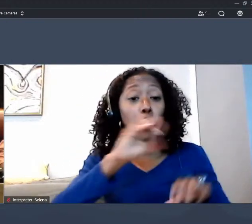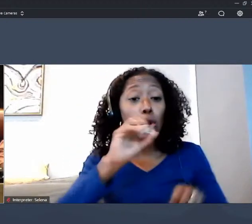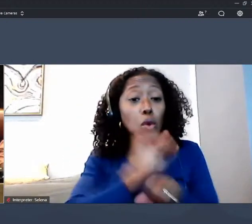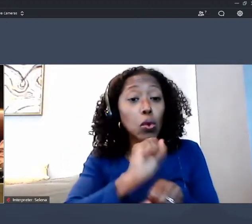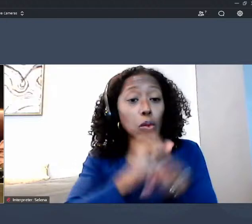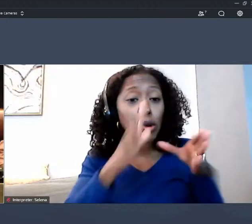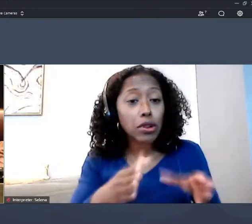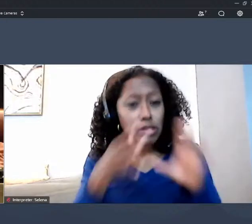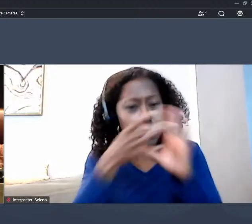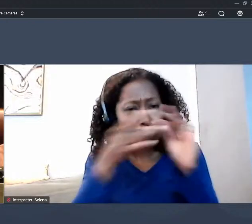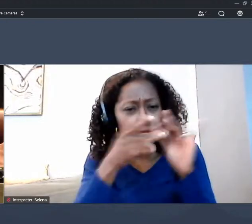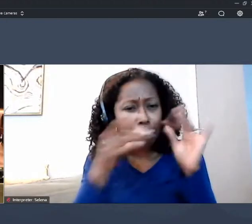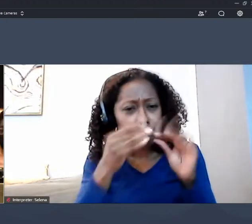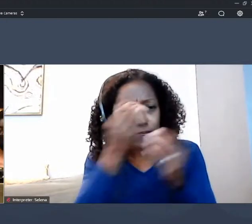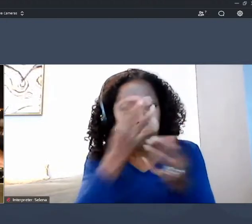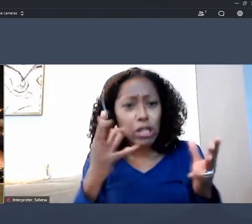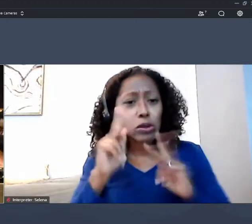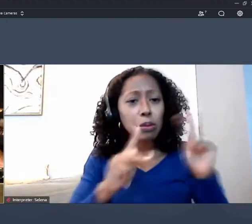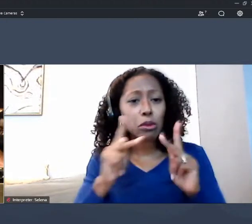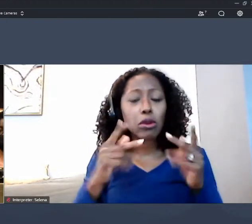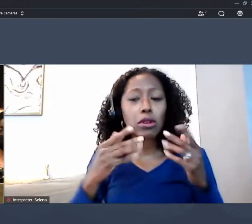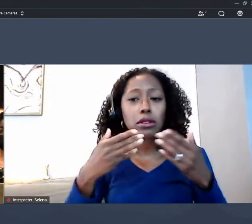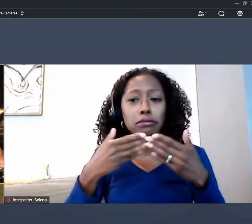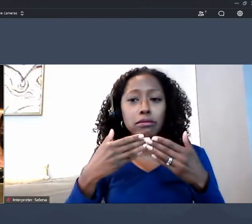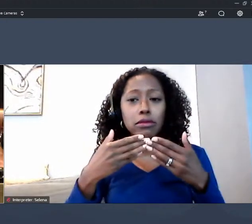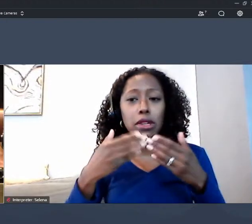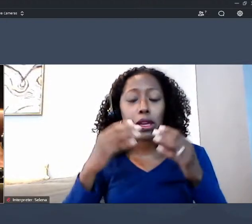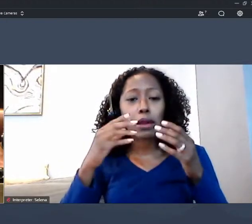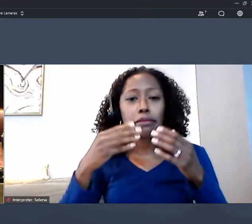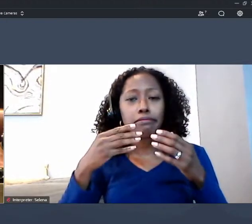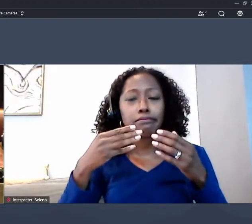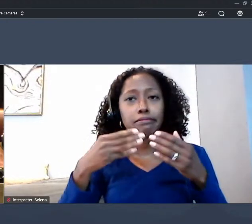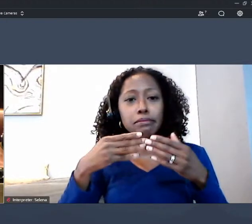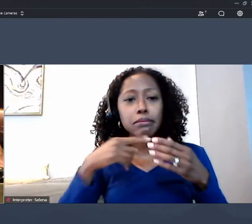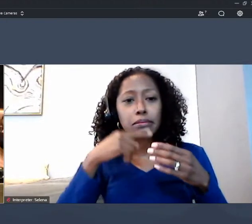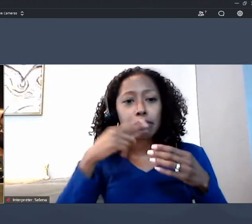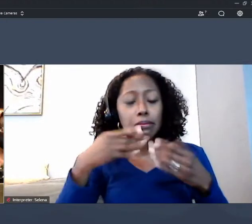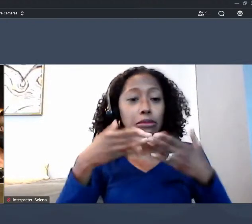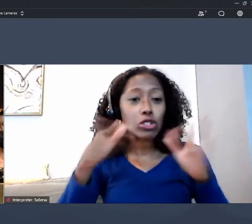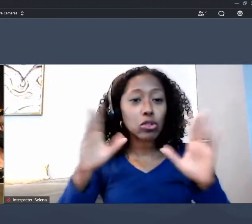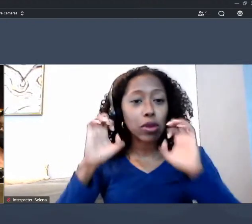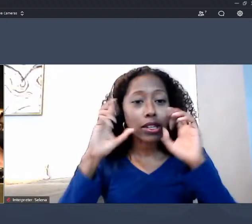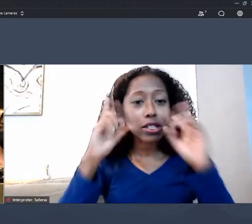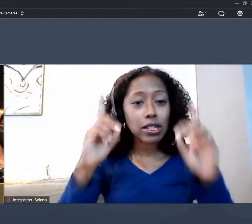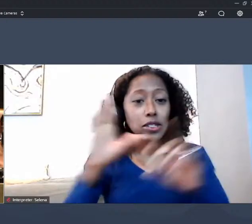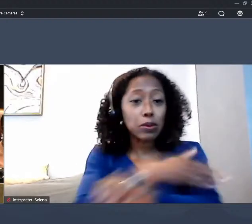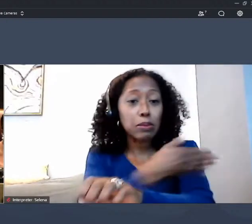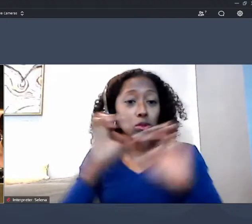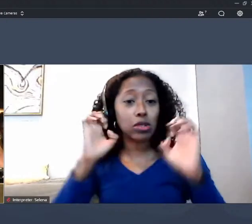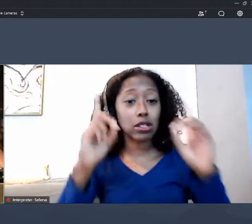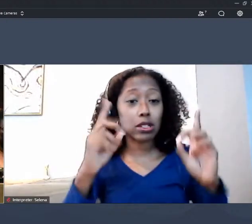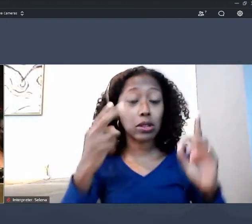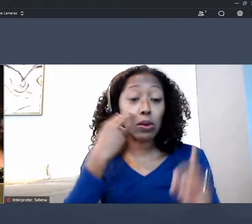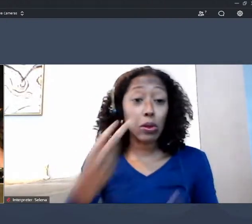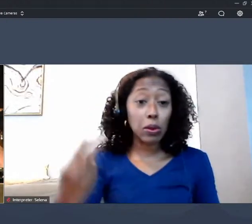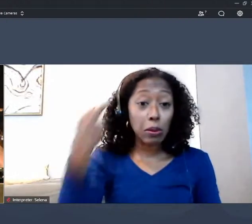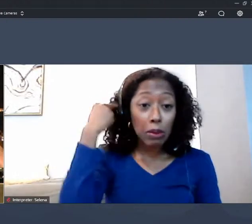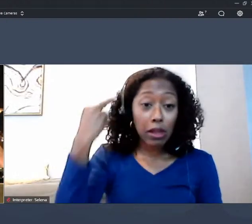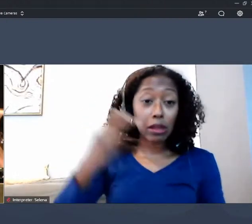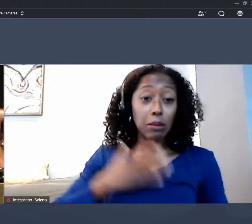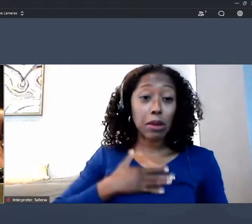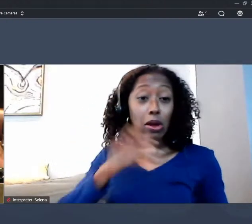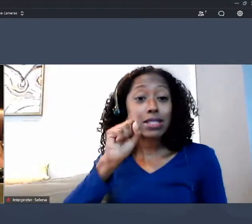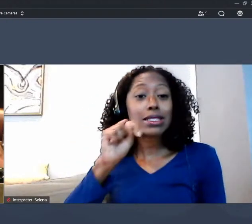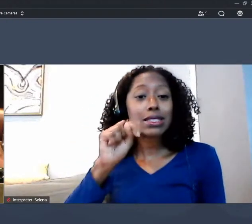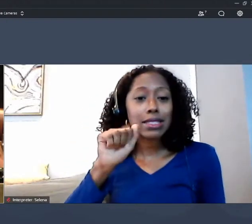importance of public education and music education. When I look back and the stories that I've heard about Stax